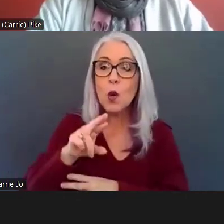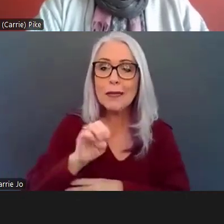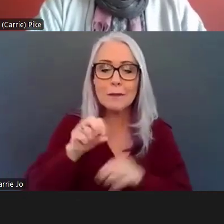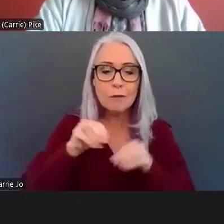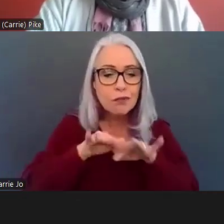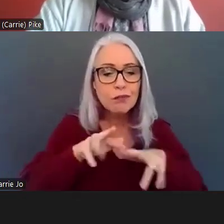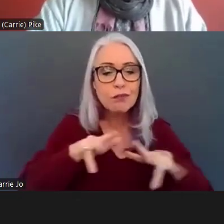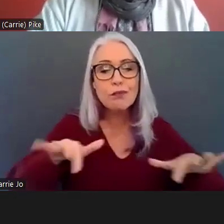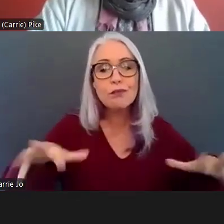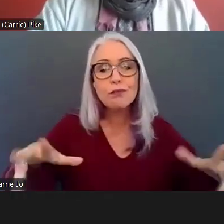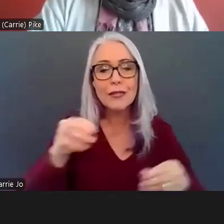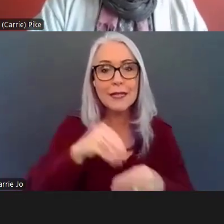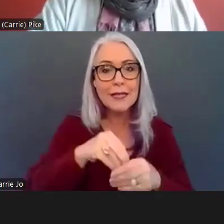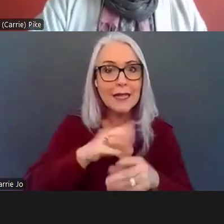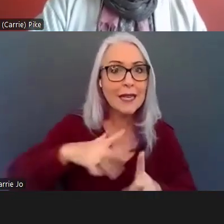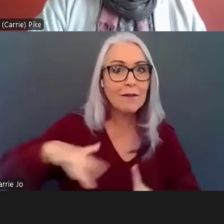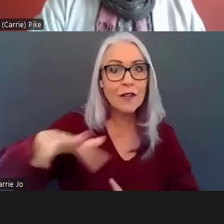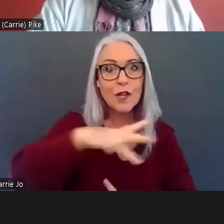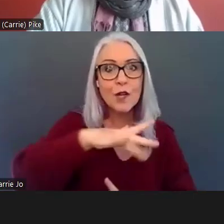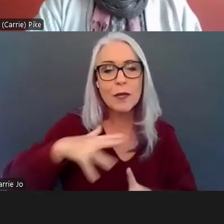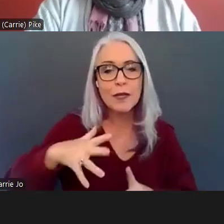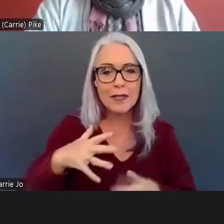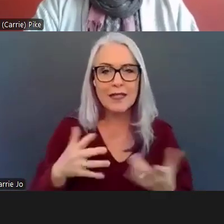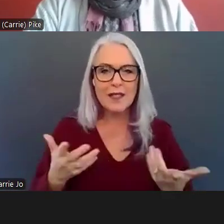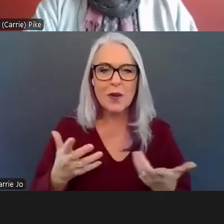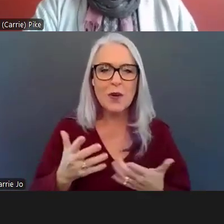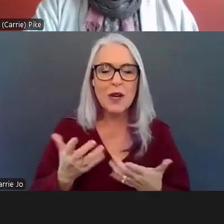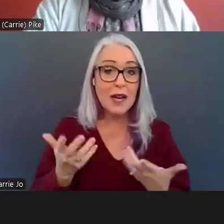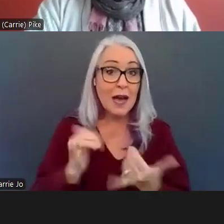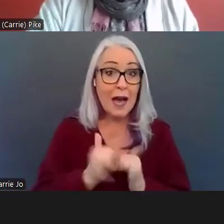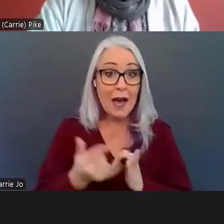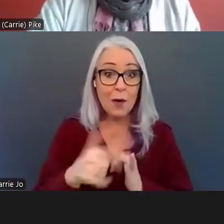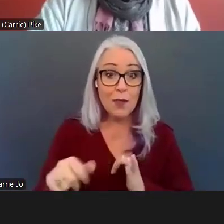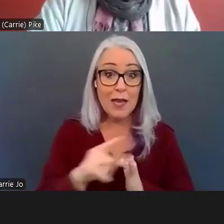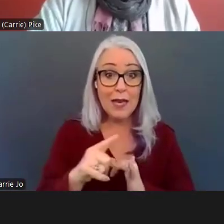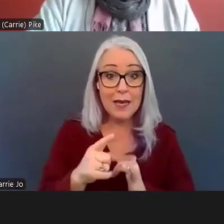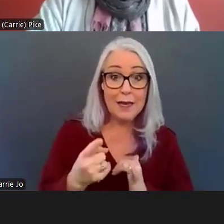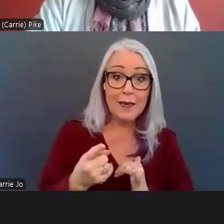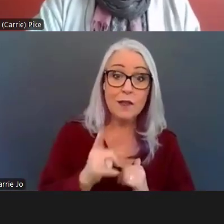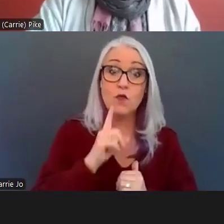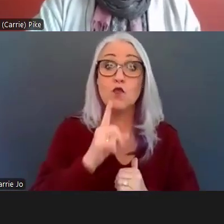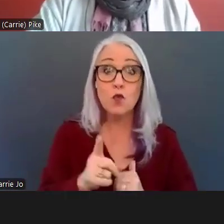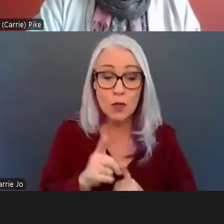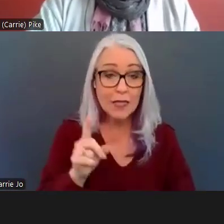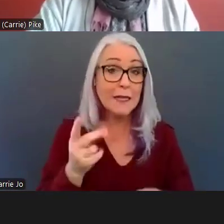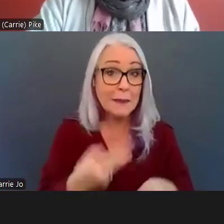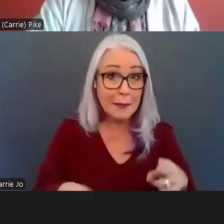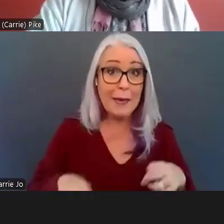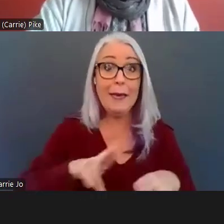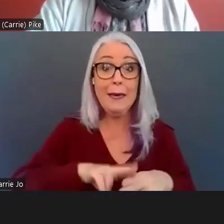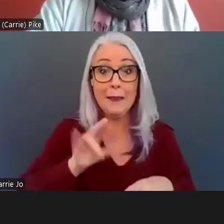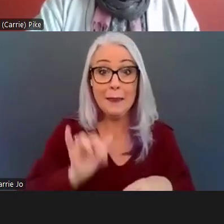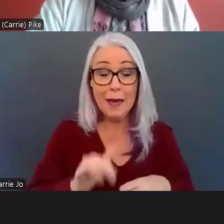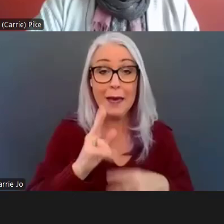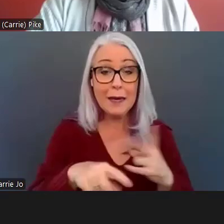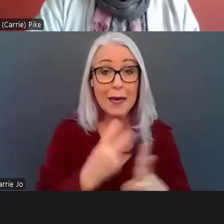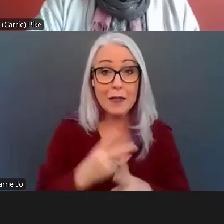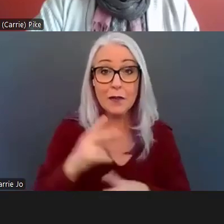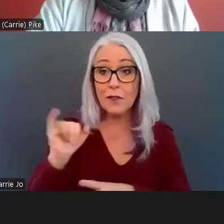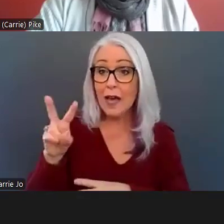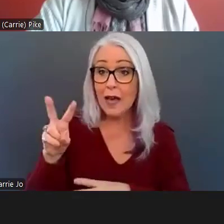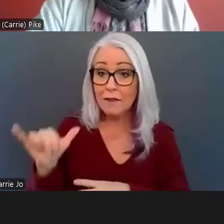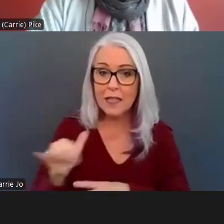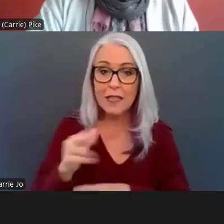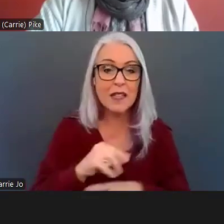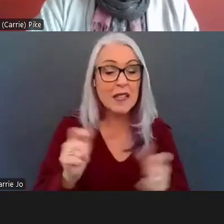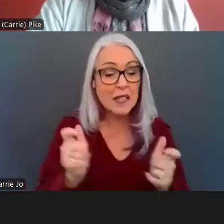how quickly like a disturbed area gains new functional forms of mycorrhizae just by small mammals